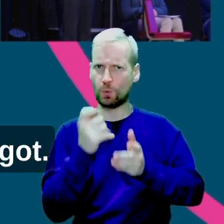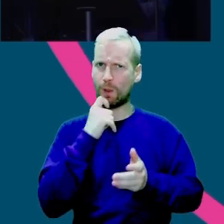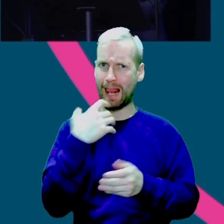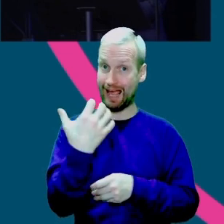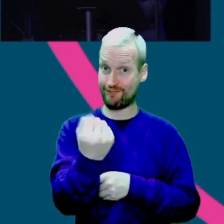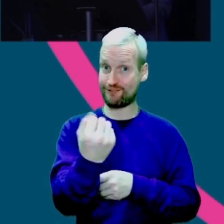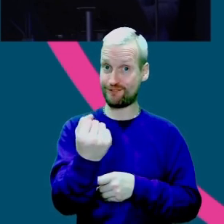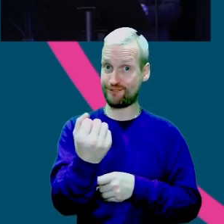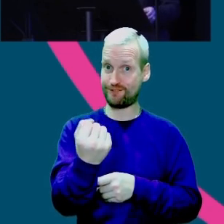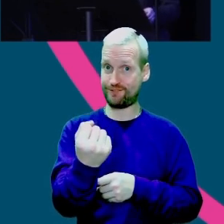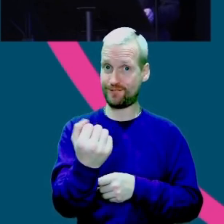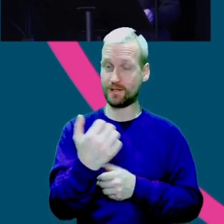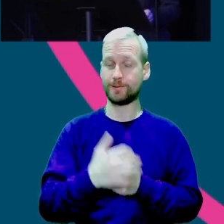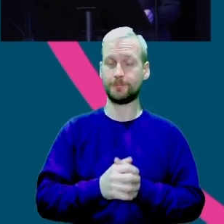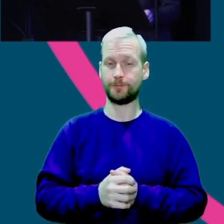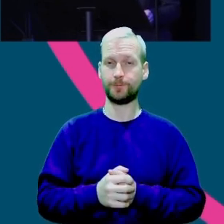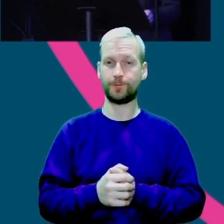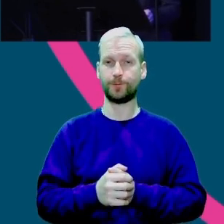got.